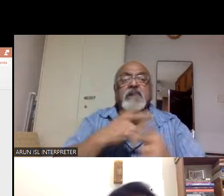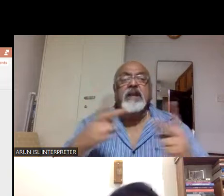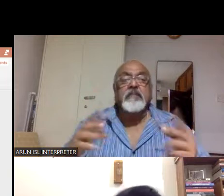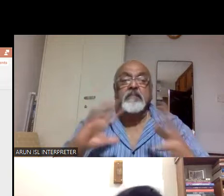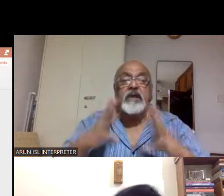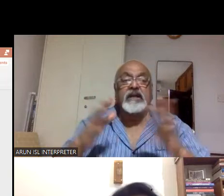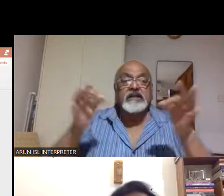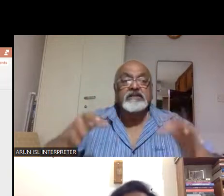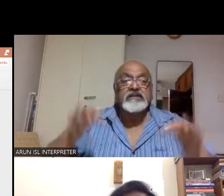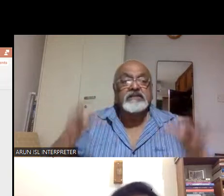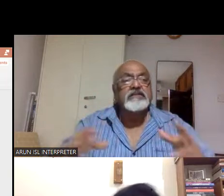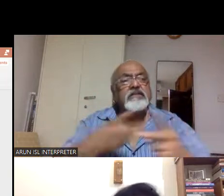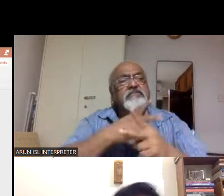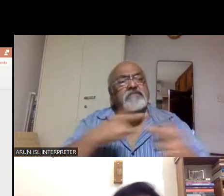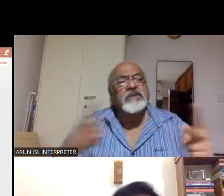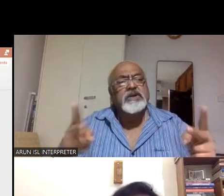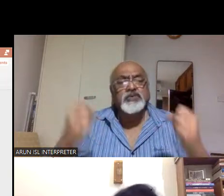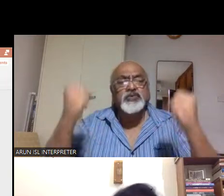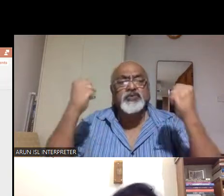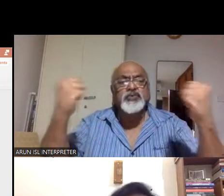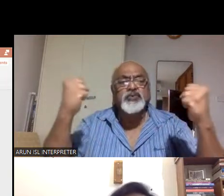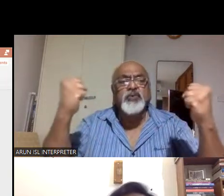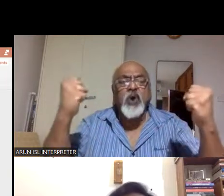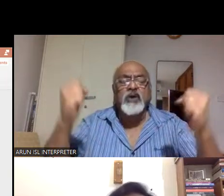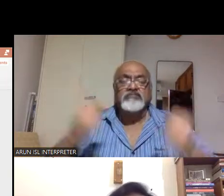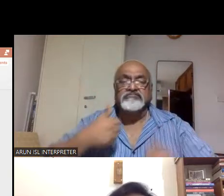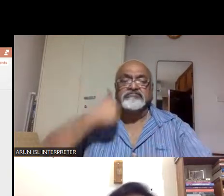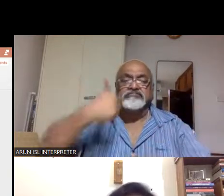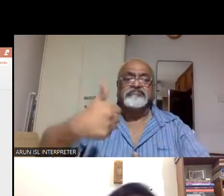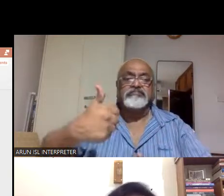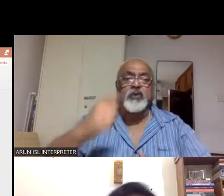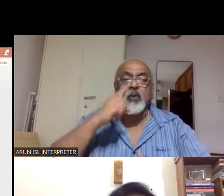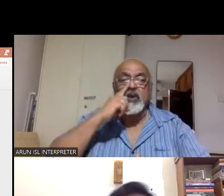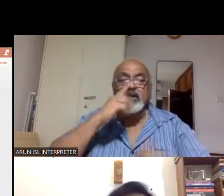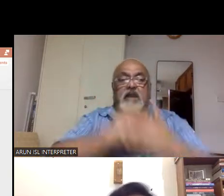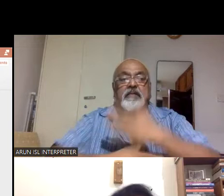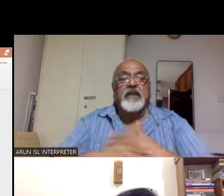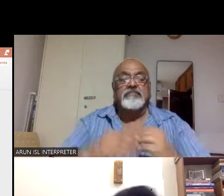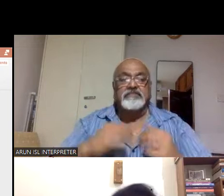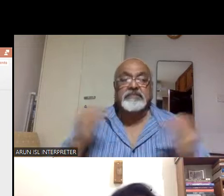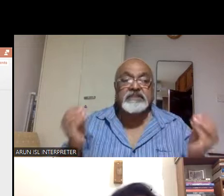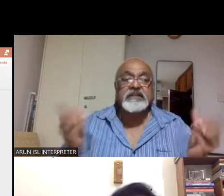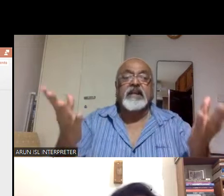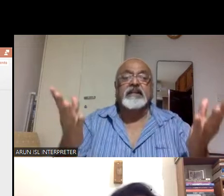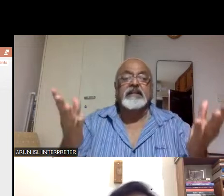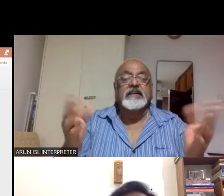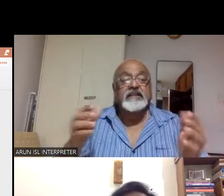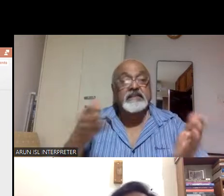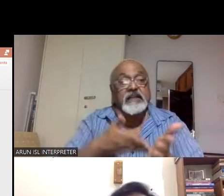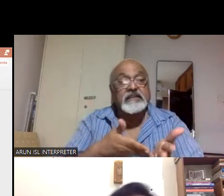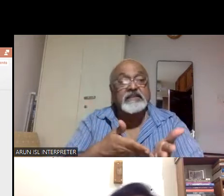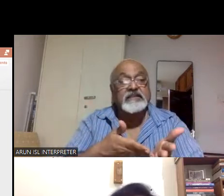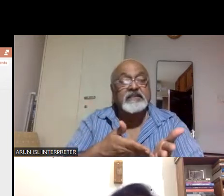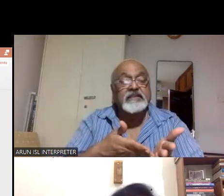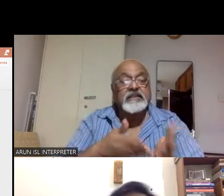decisions. So that's how a strong presence of women with disabilities started. And with this, you